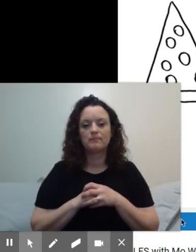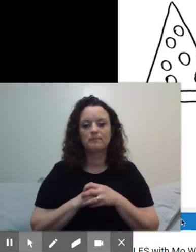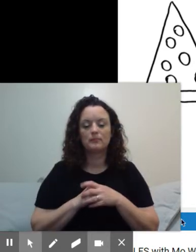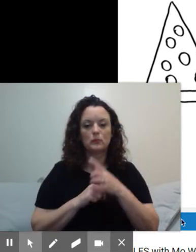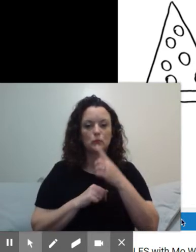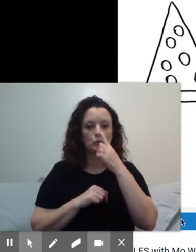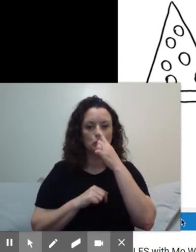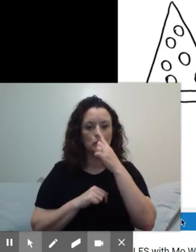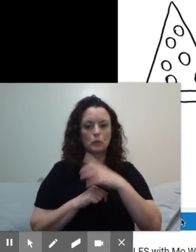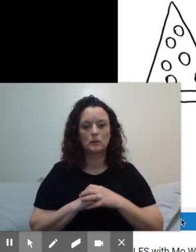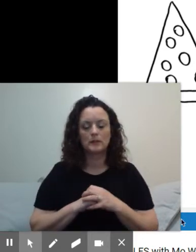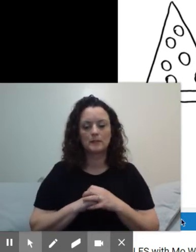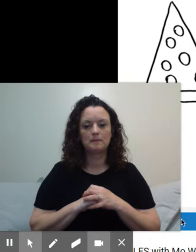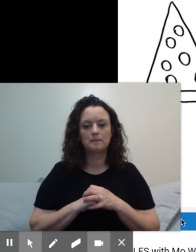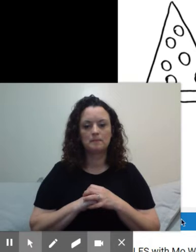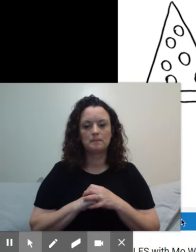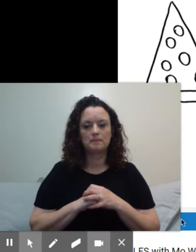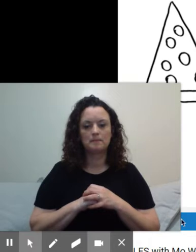nose.